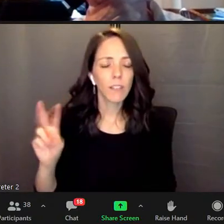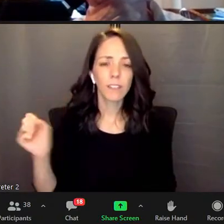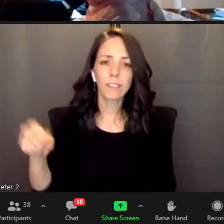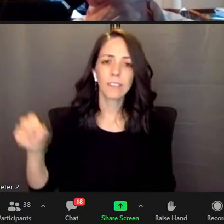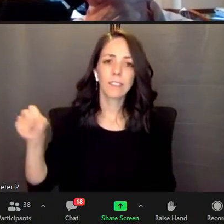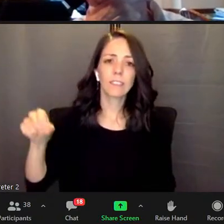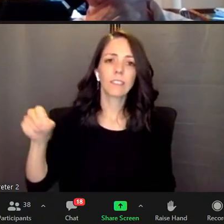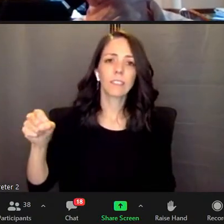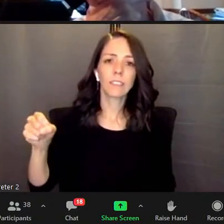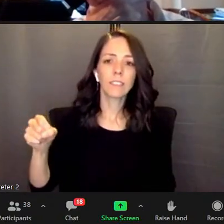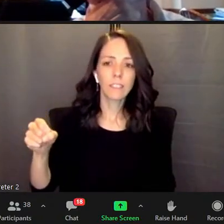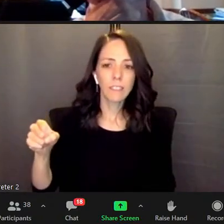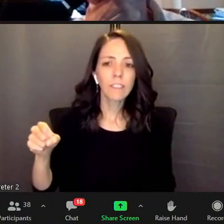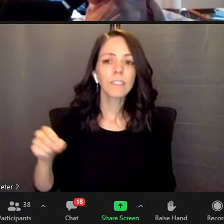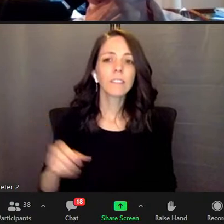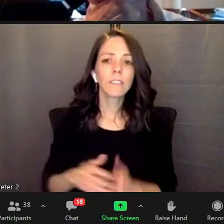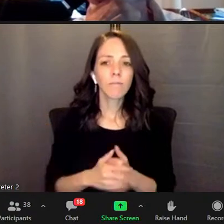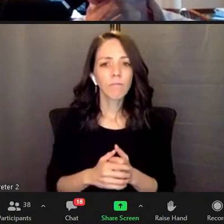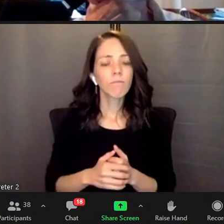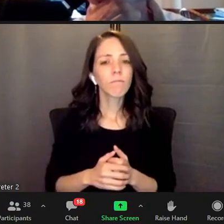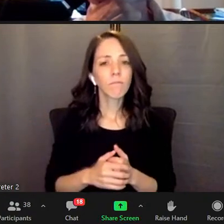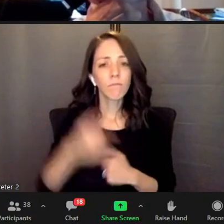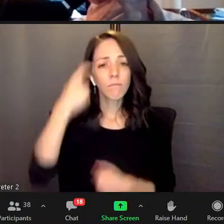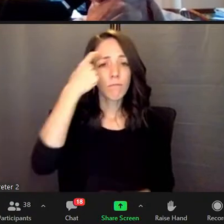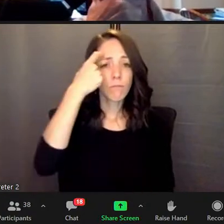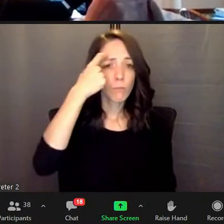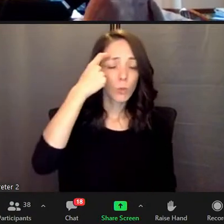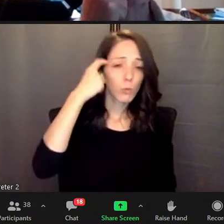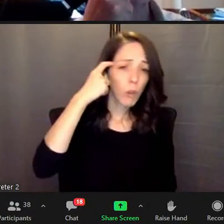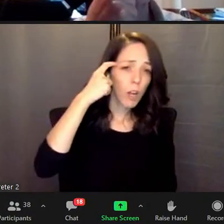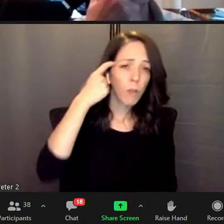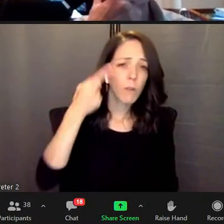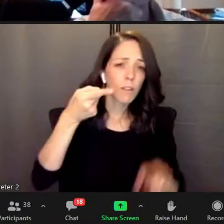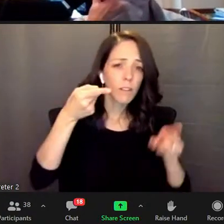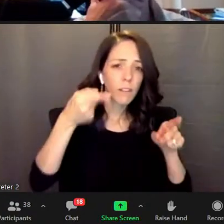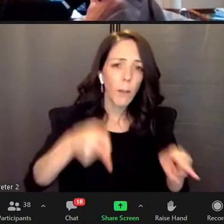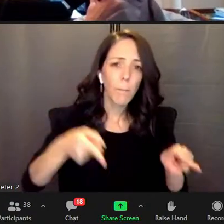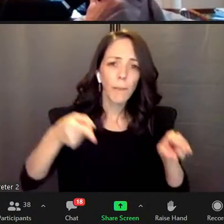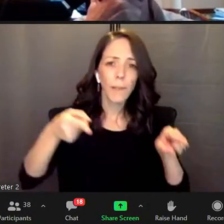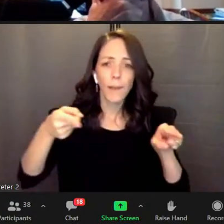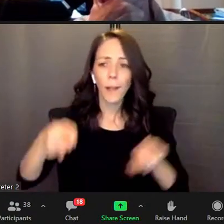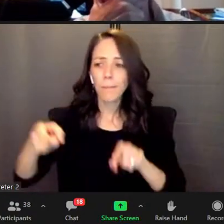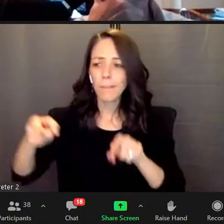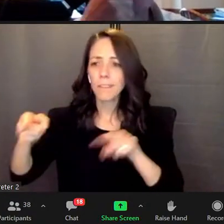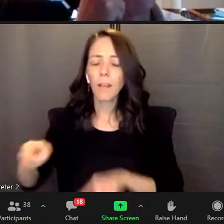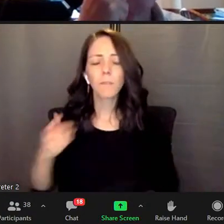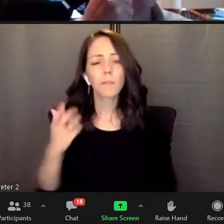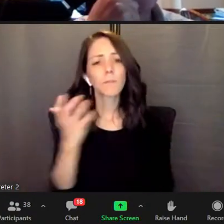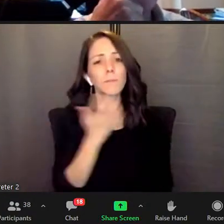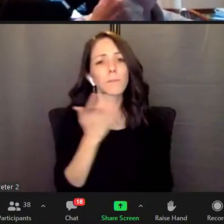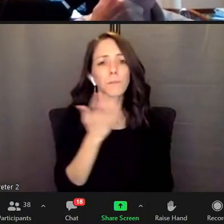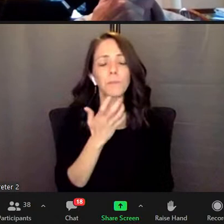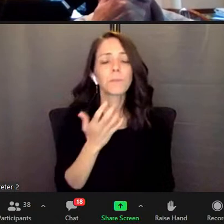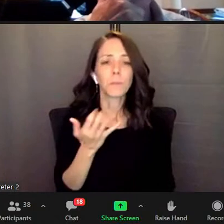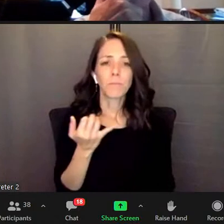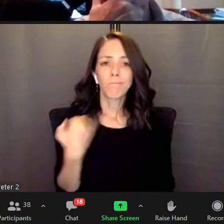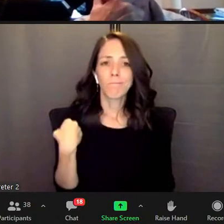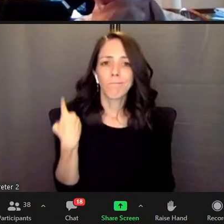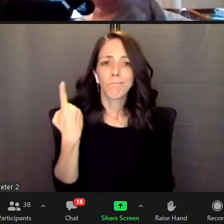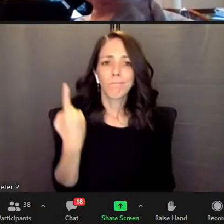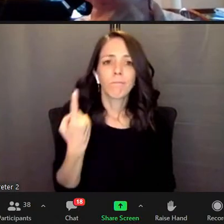the strain and trauma that has been part of the last year and a half